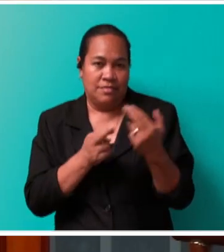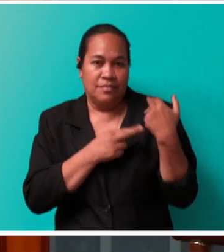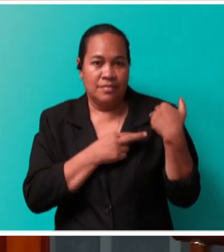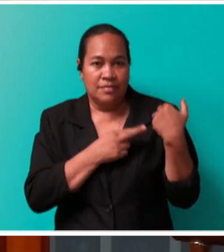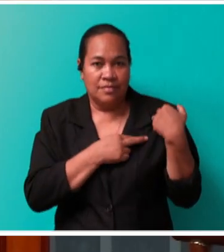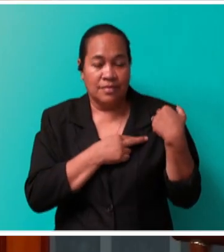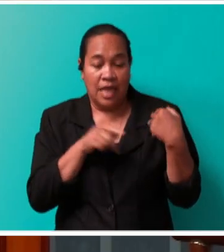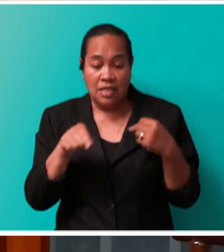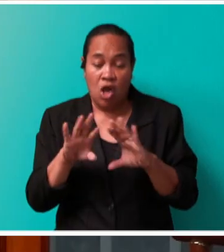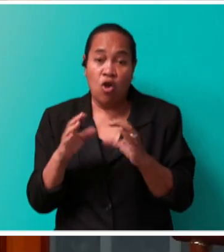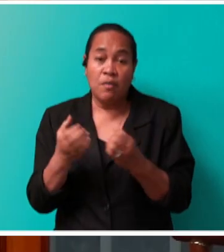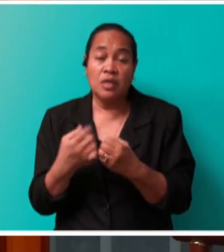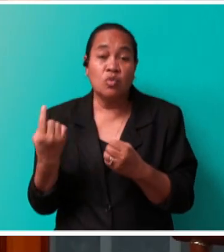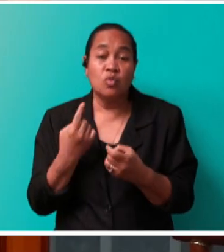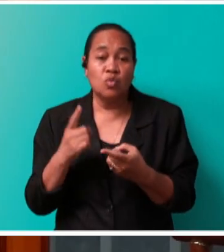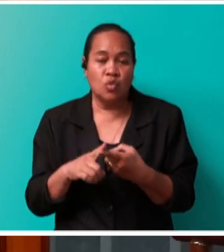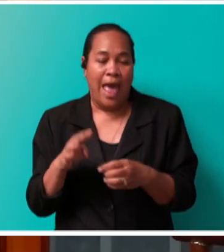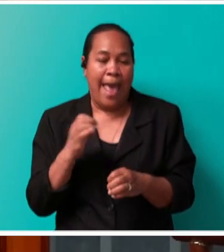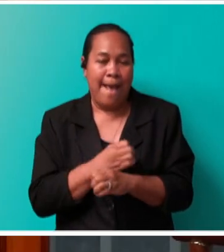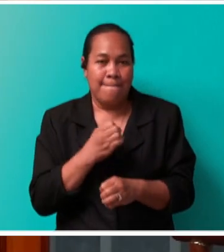This committee includes employers,